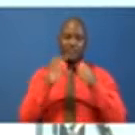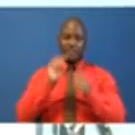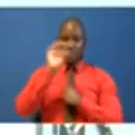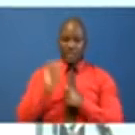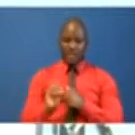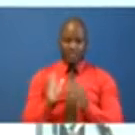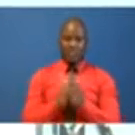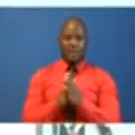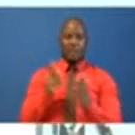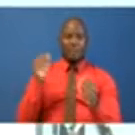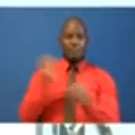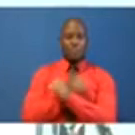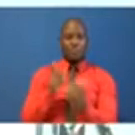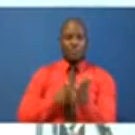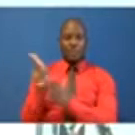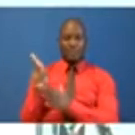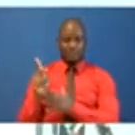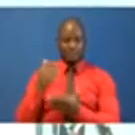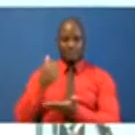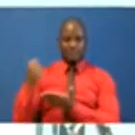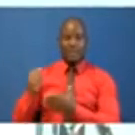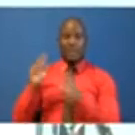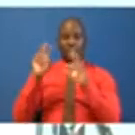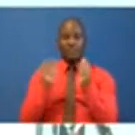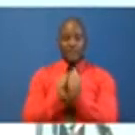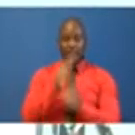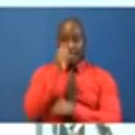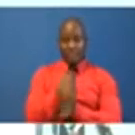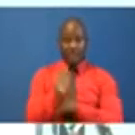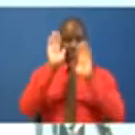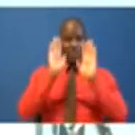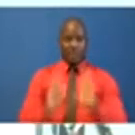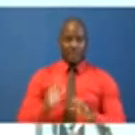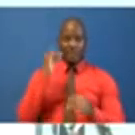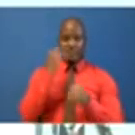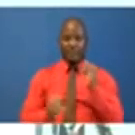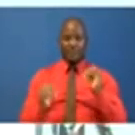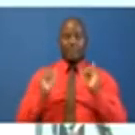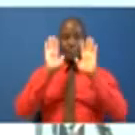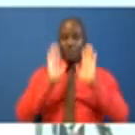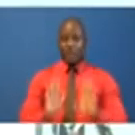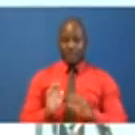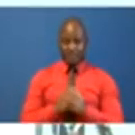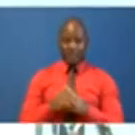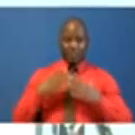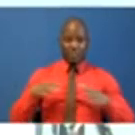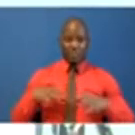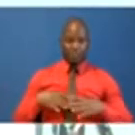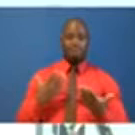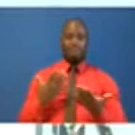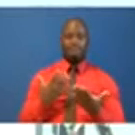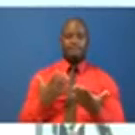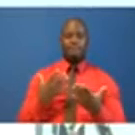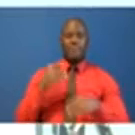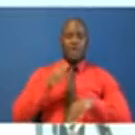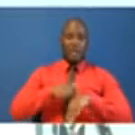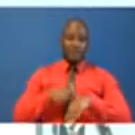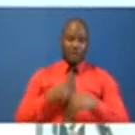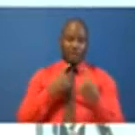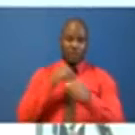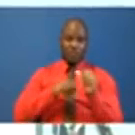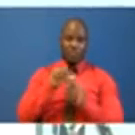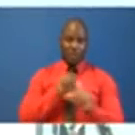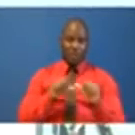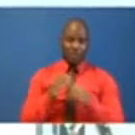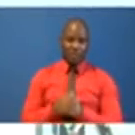that we have been unable to pay or that money has been safer so i think the issue of integrity is critical the last issue that's critical and i think the people who are speaking i think it's lila who was talking about